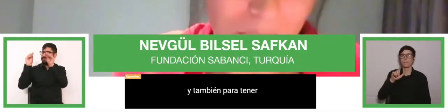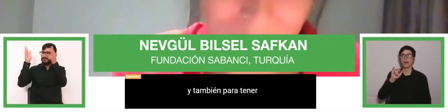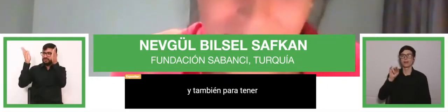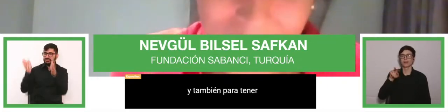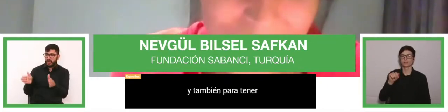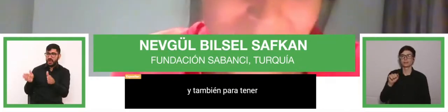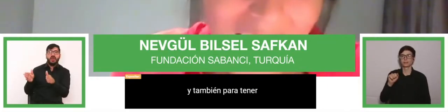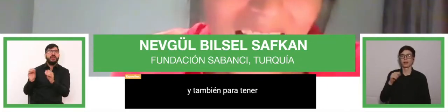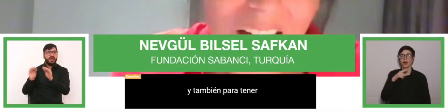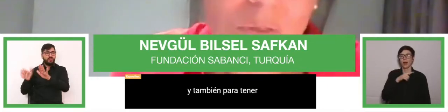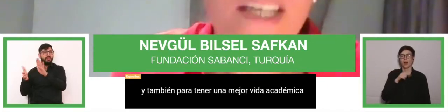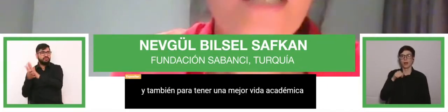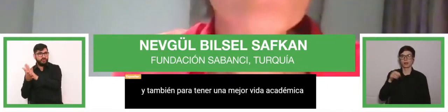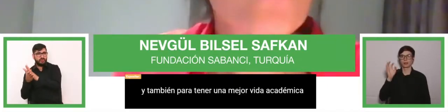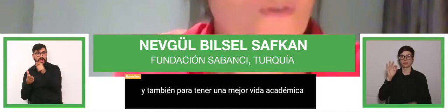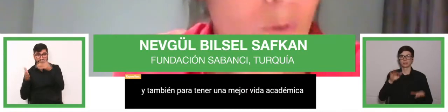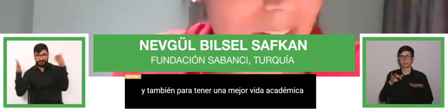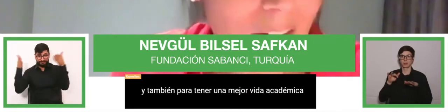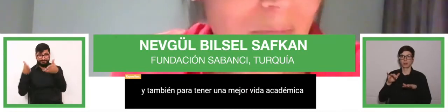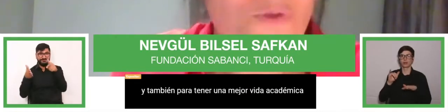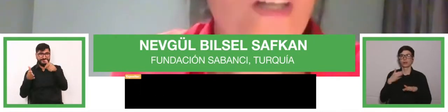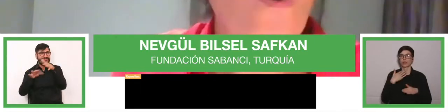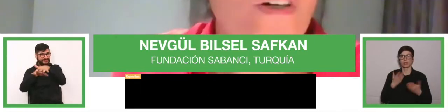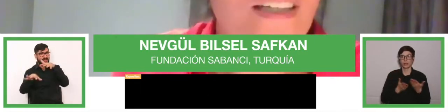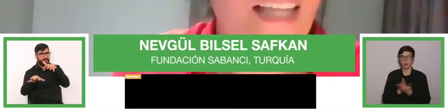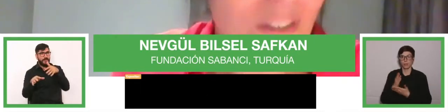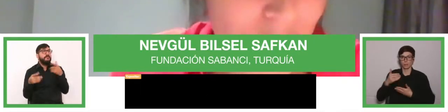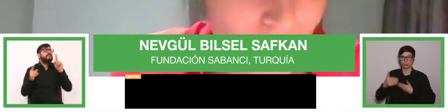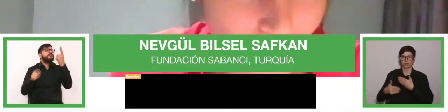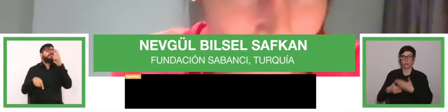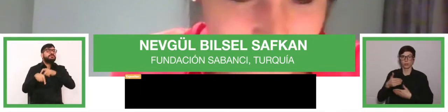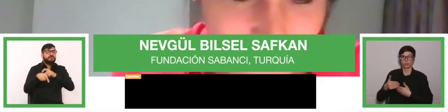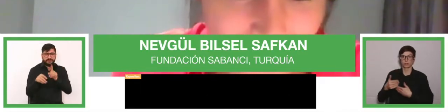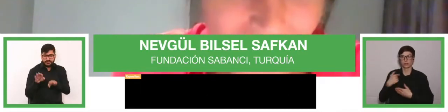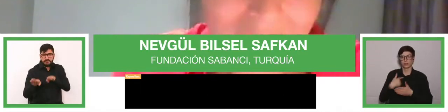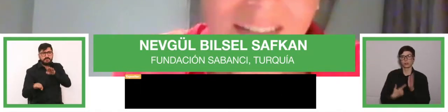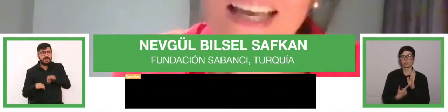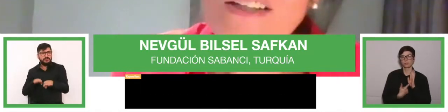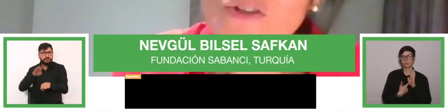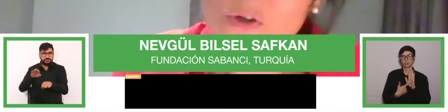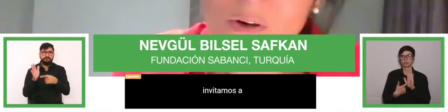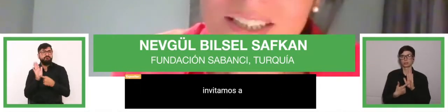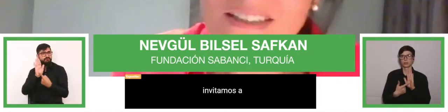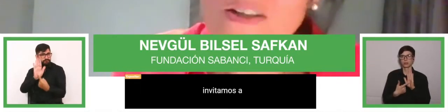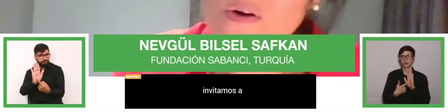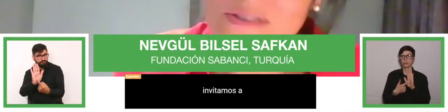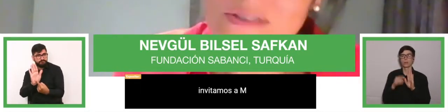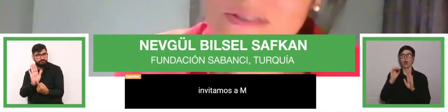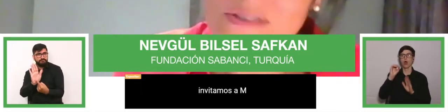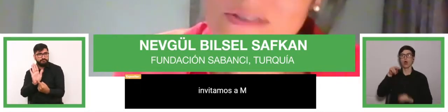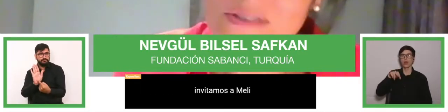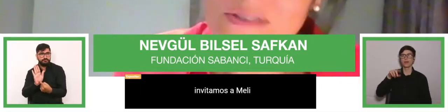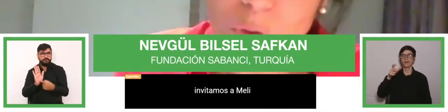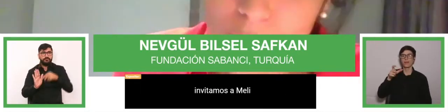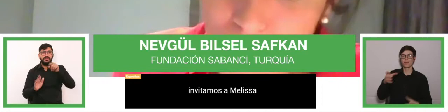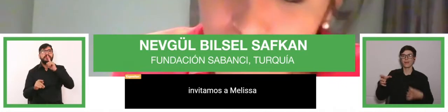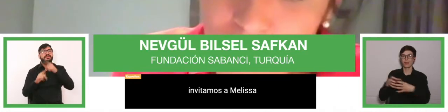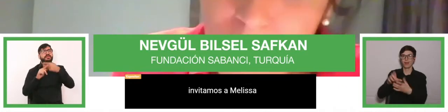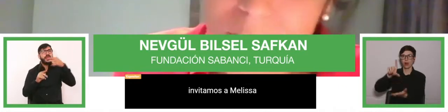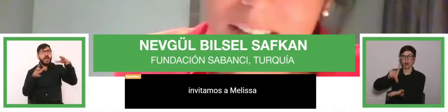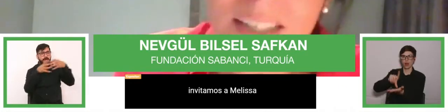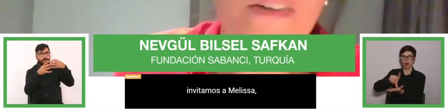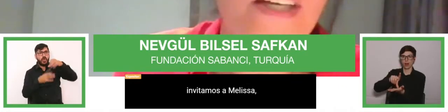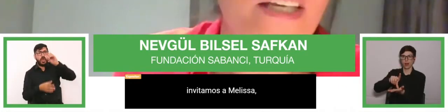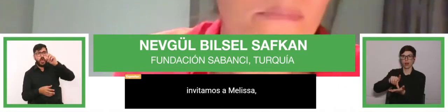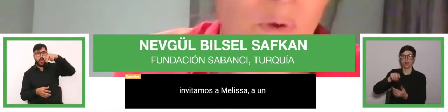to happen. We introduced them to a local NGO. The NGO is called Association of